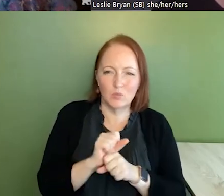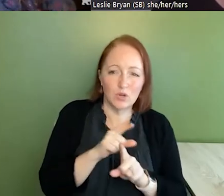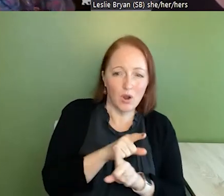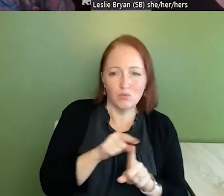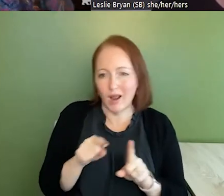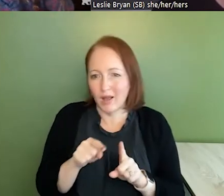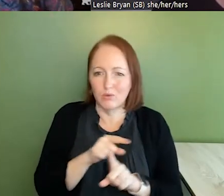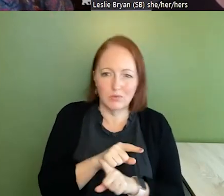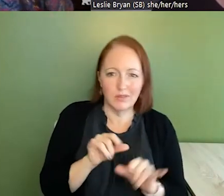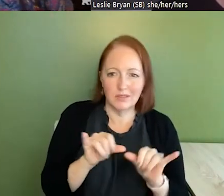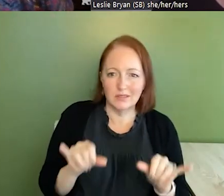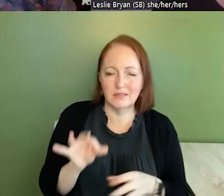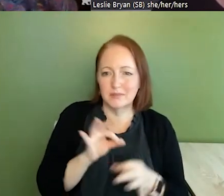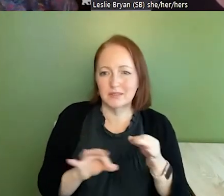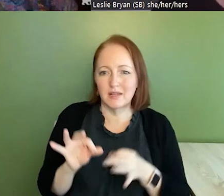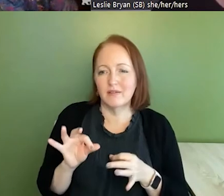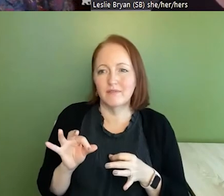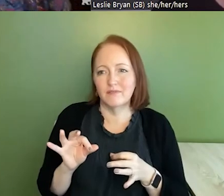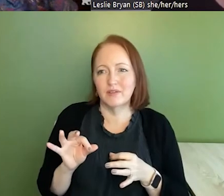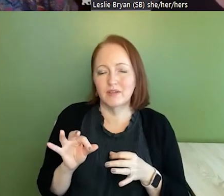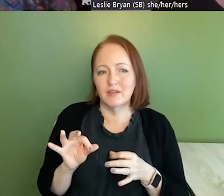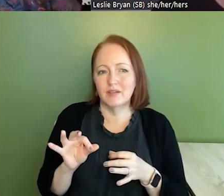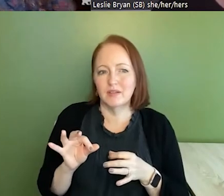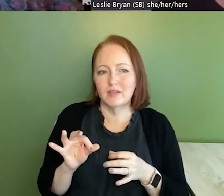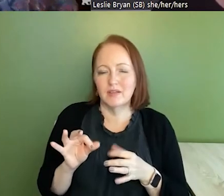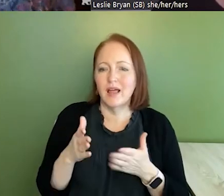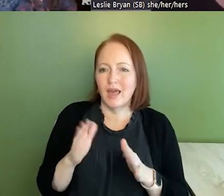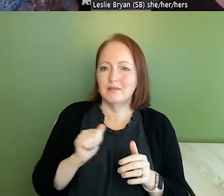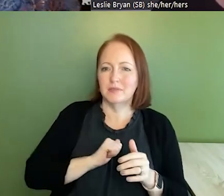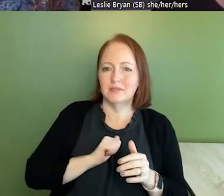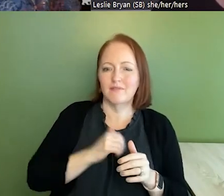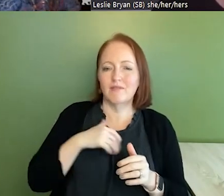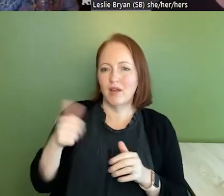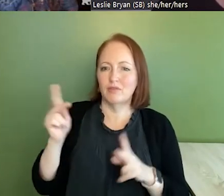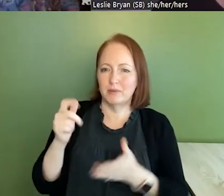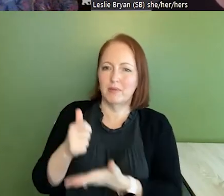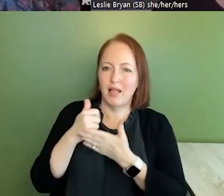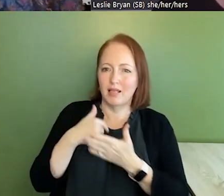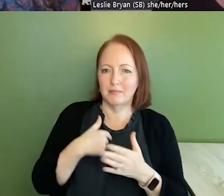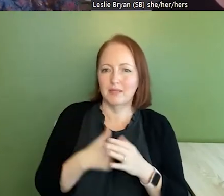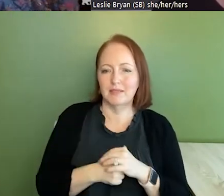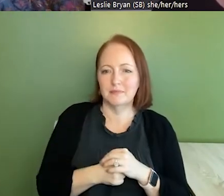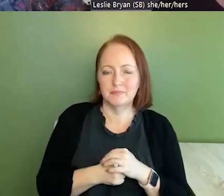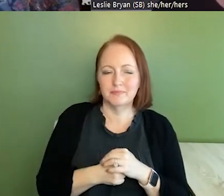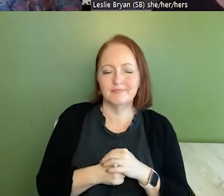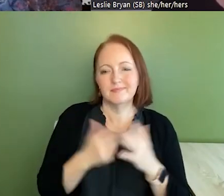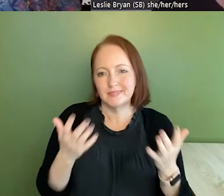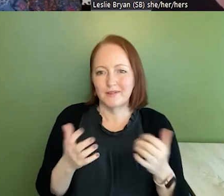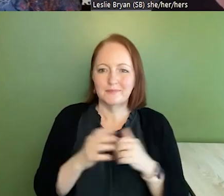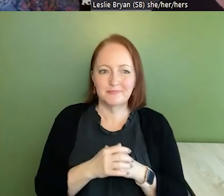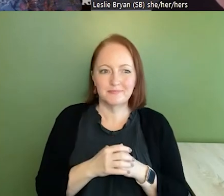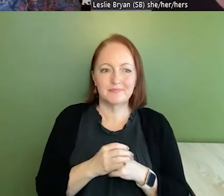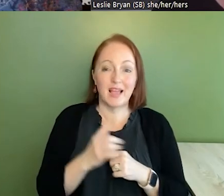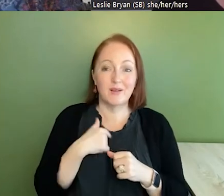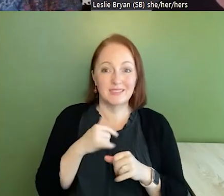system instead of letting myself have other people help me. So yeah, I was in my room